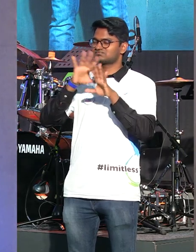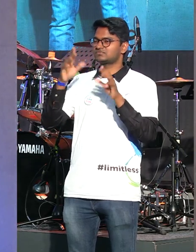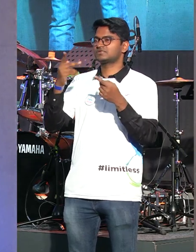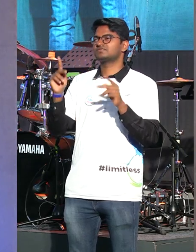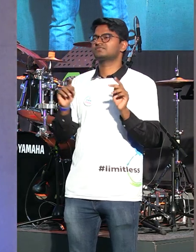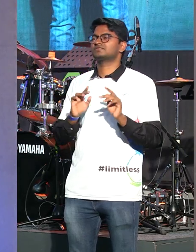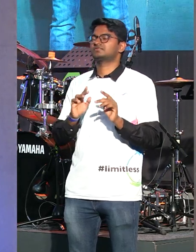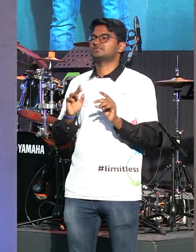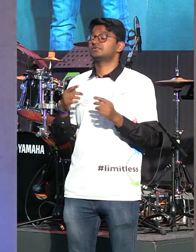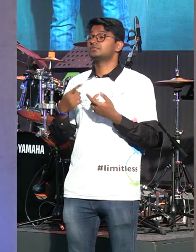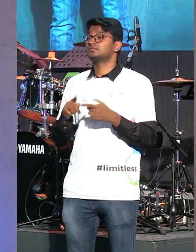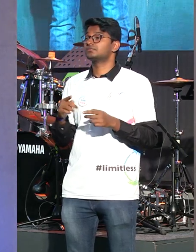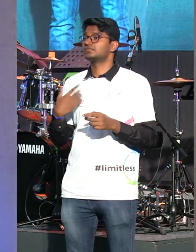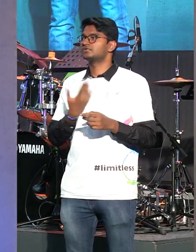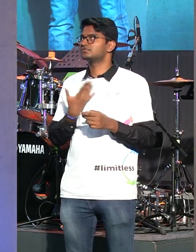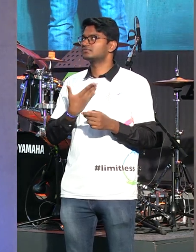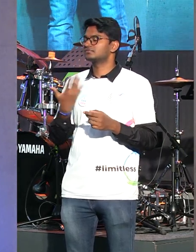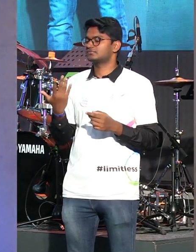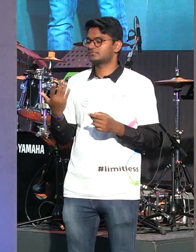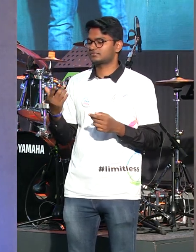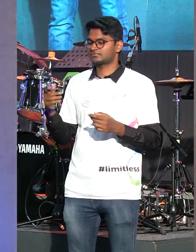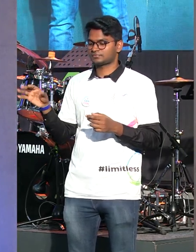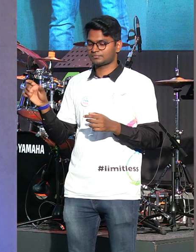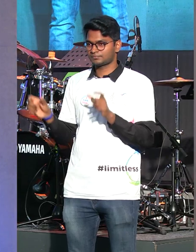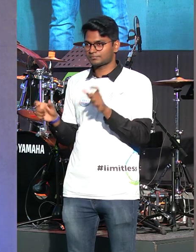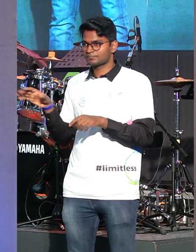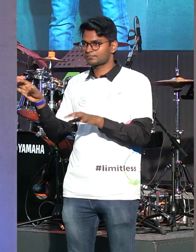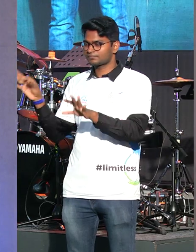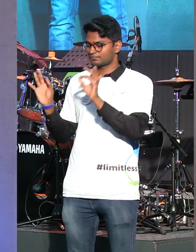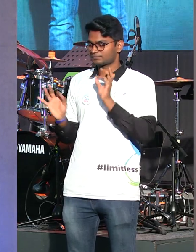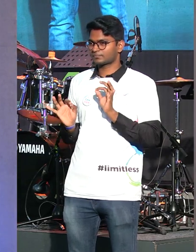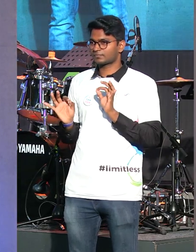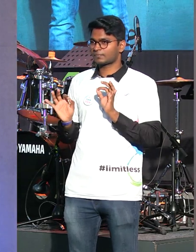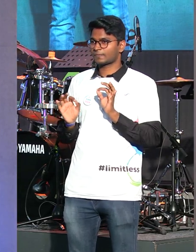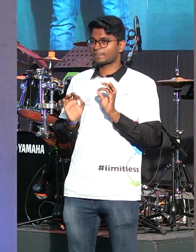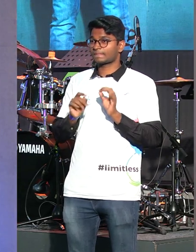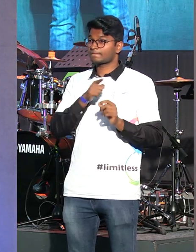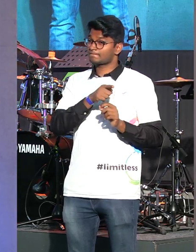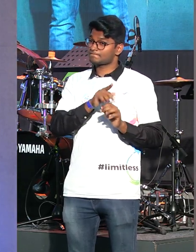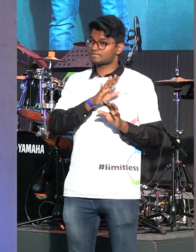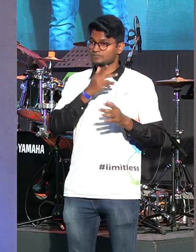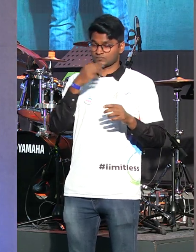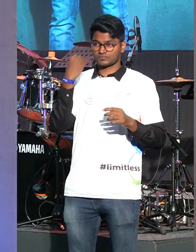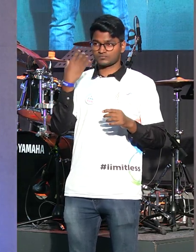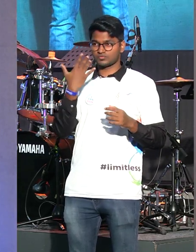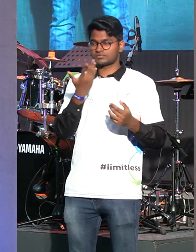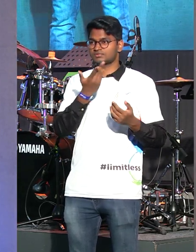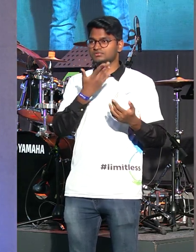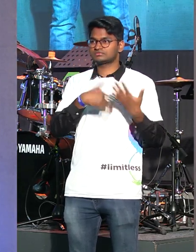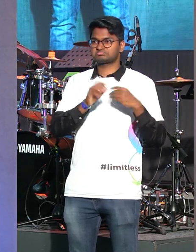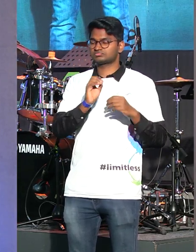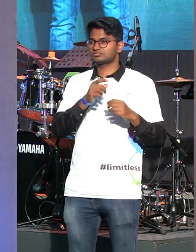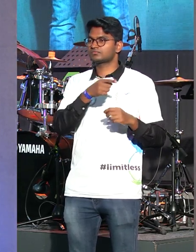we can take. People who are genuinely right for the role, instead of able people trying to be something else.